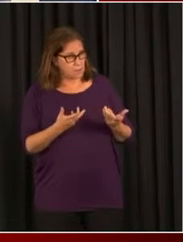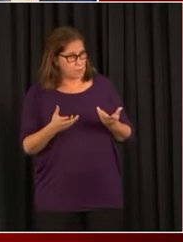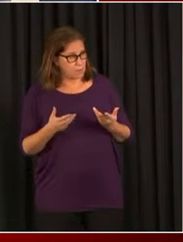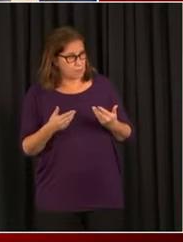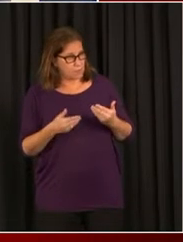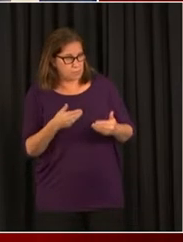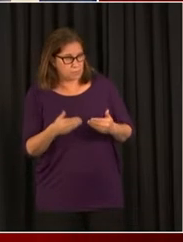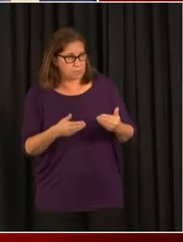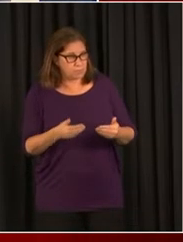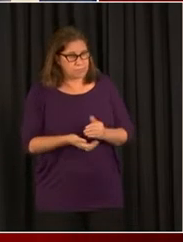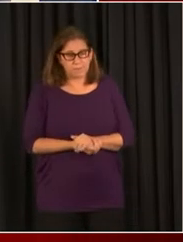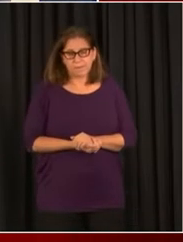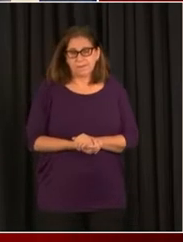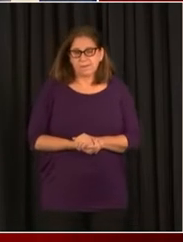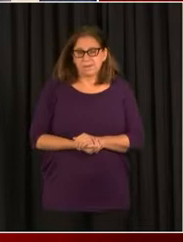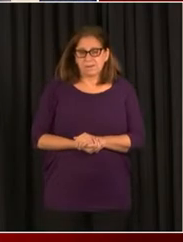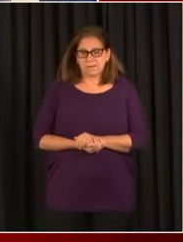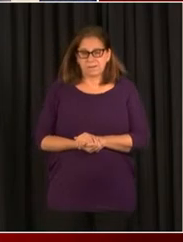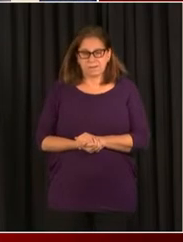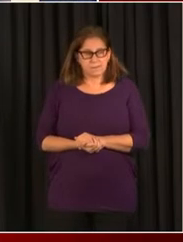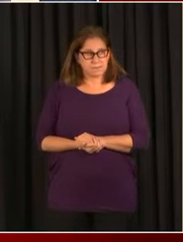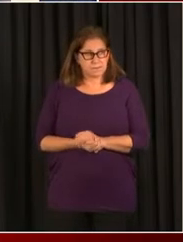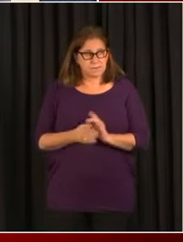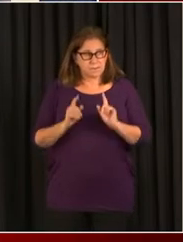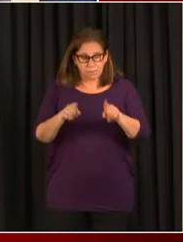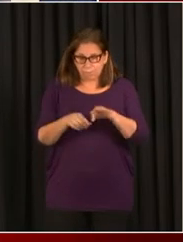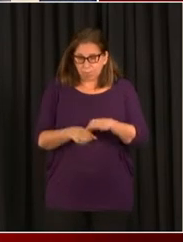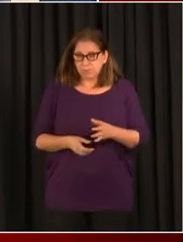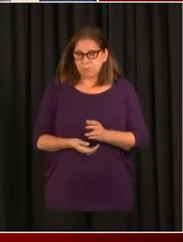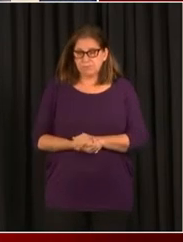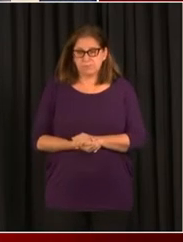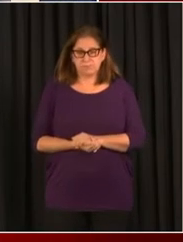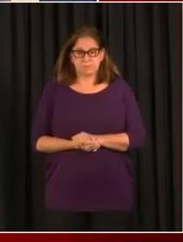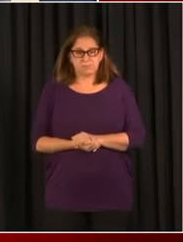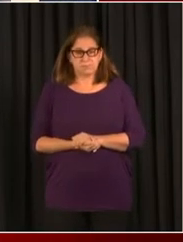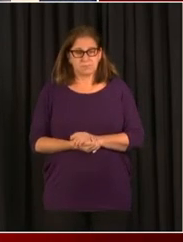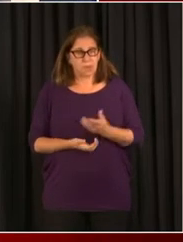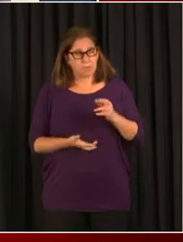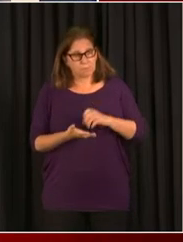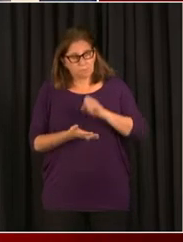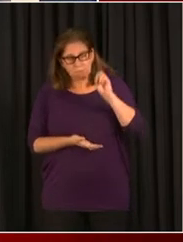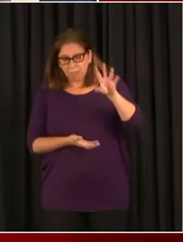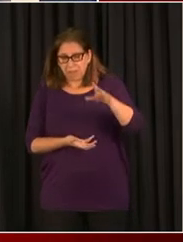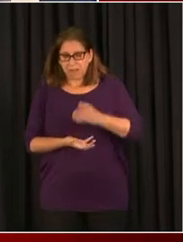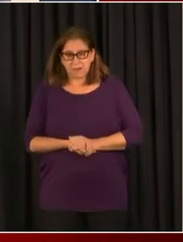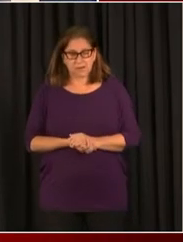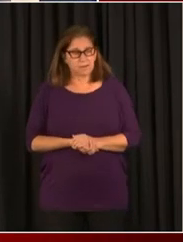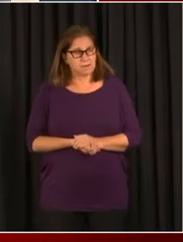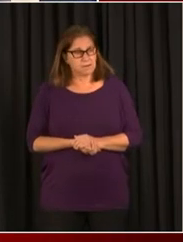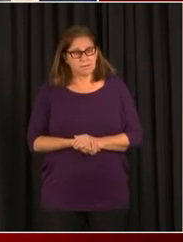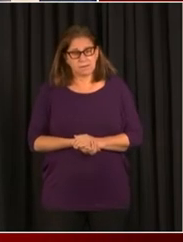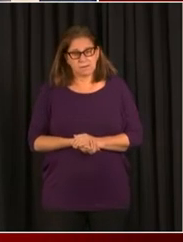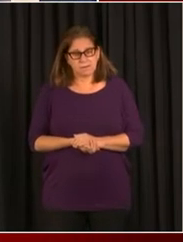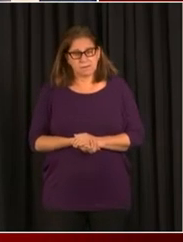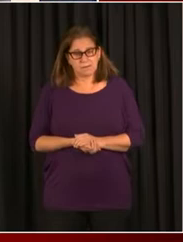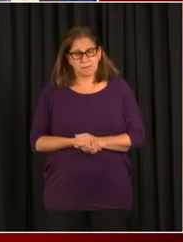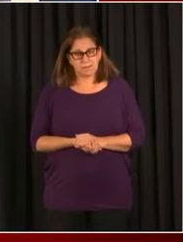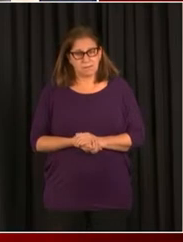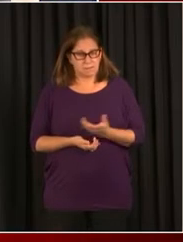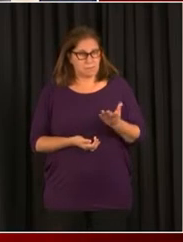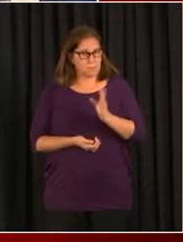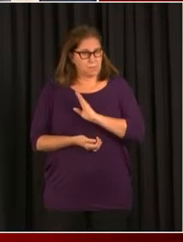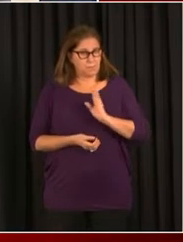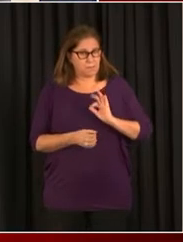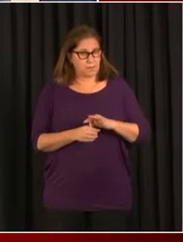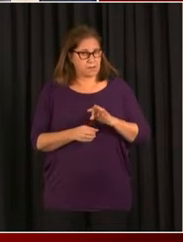go to a voting center as opposed to mailing in their ballot, which is what the Board of Elections kind of advised to do? What